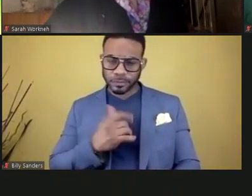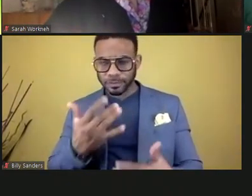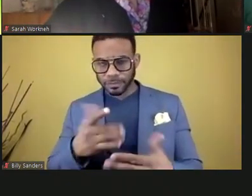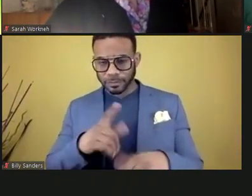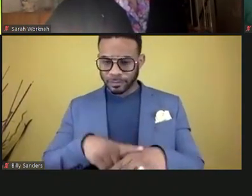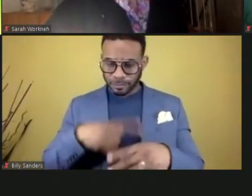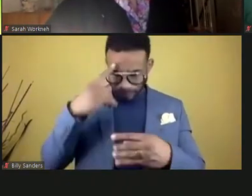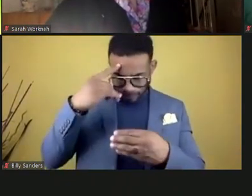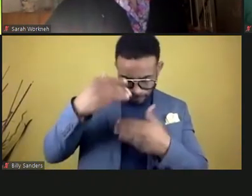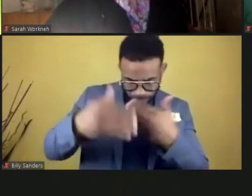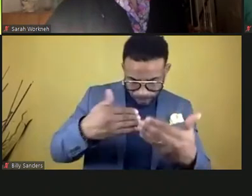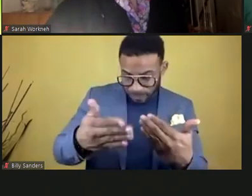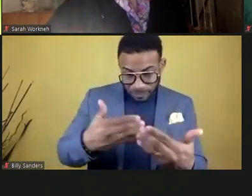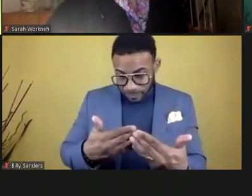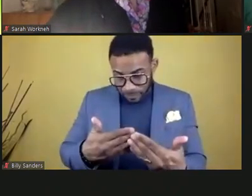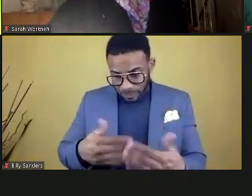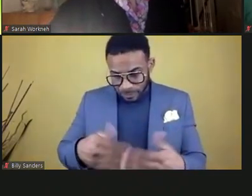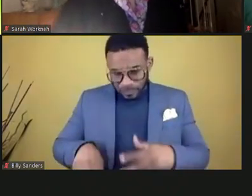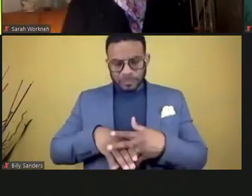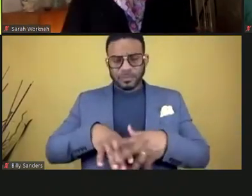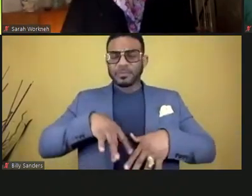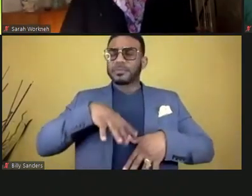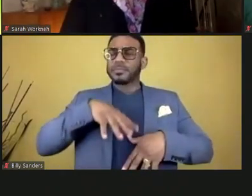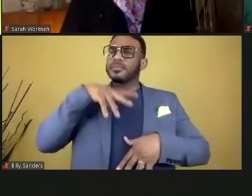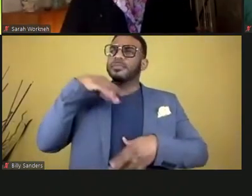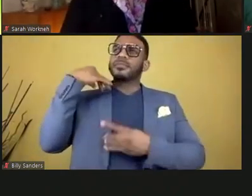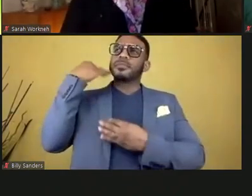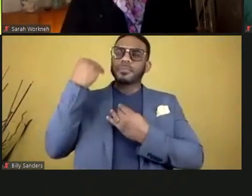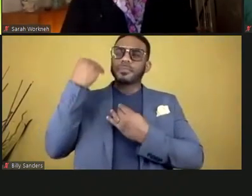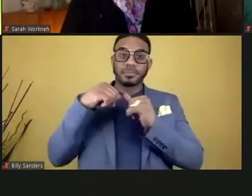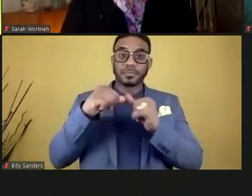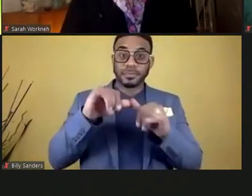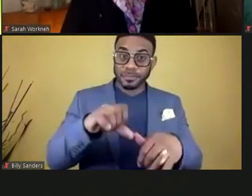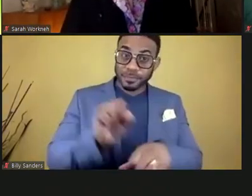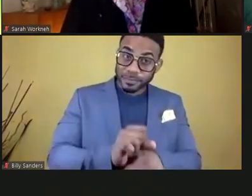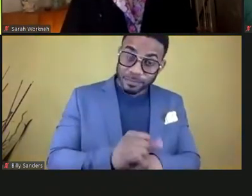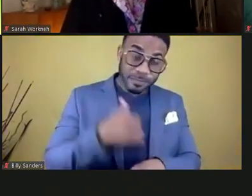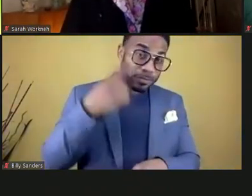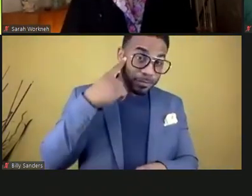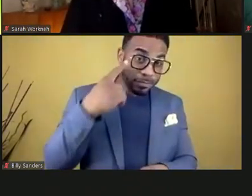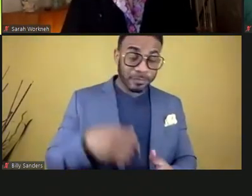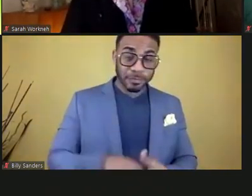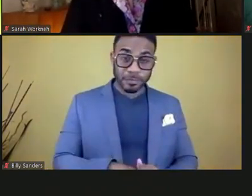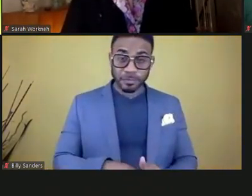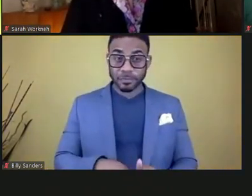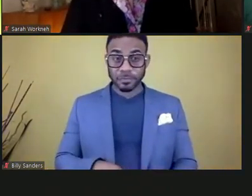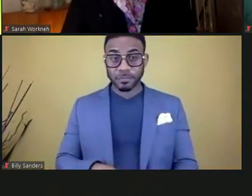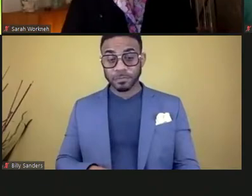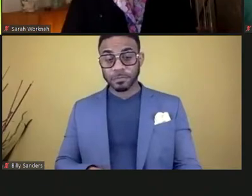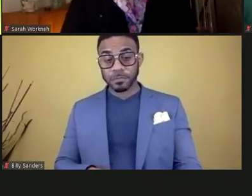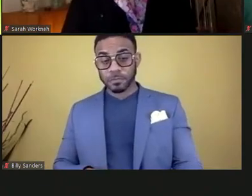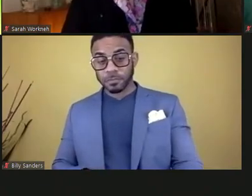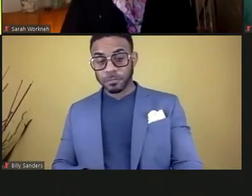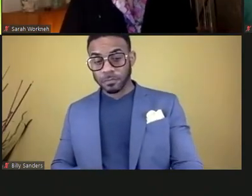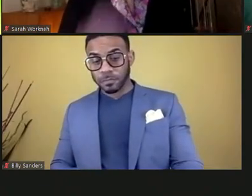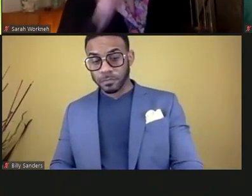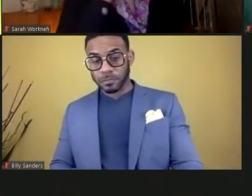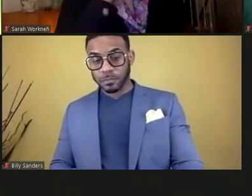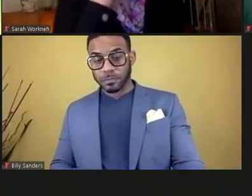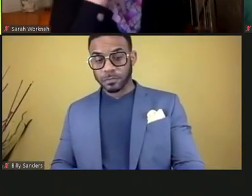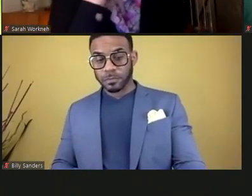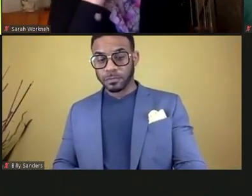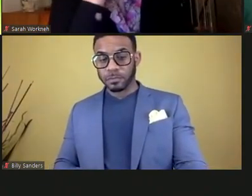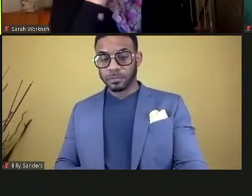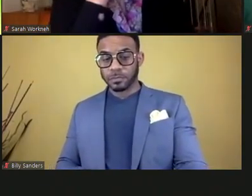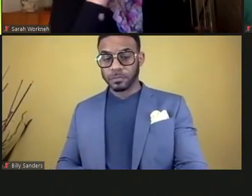to process or even to take a break so that we can continue it. I think, you know, what our residencies